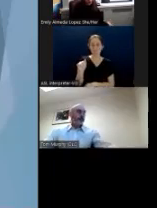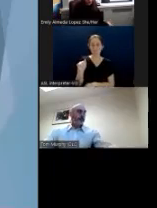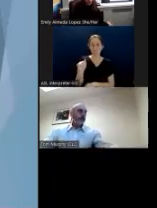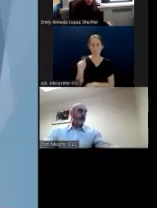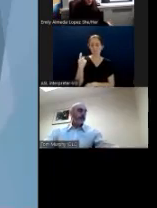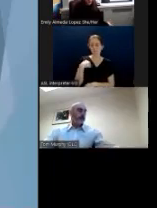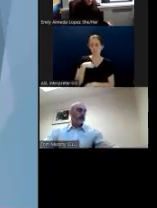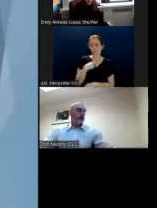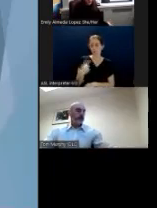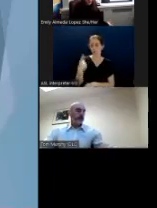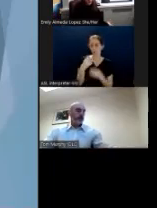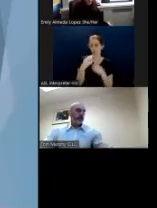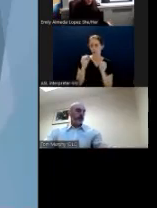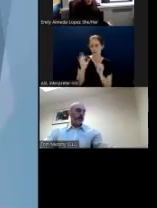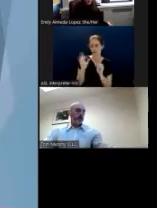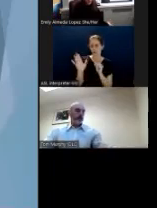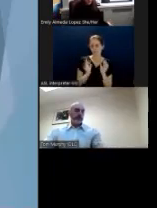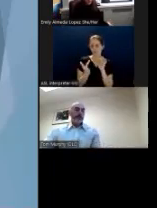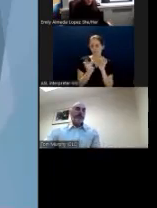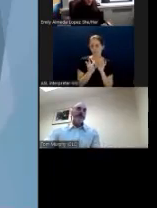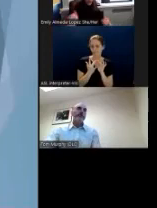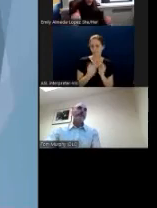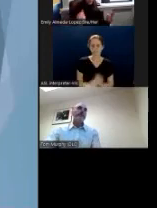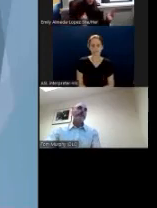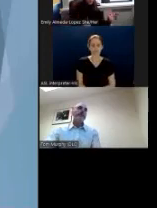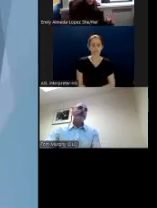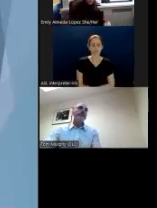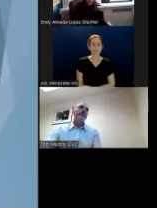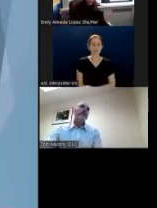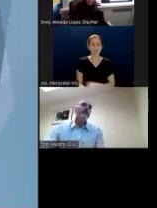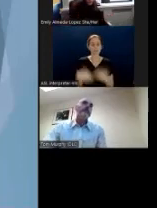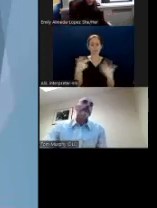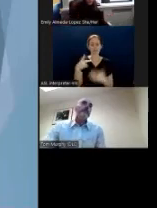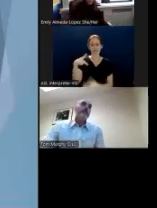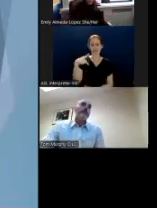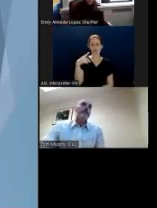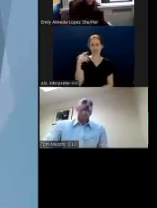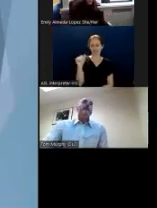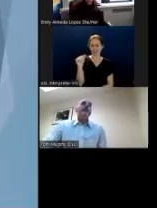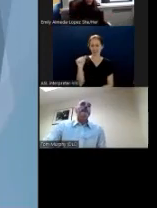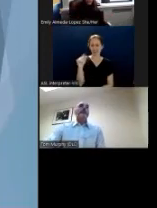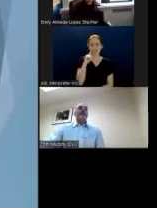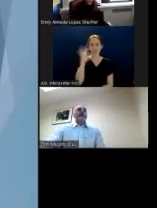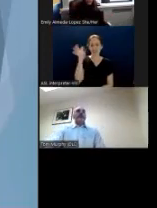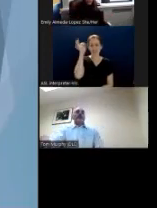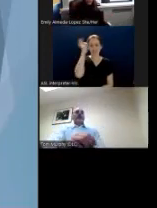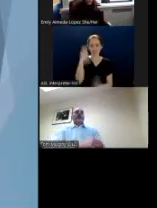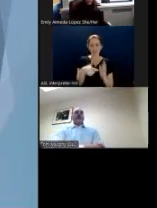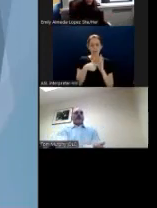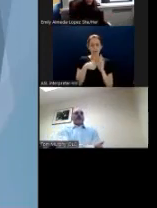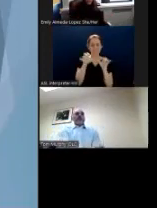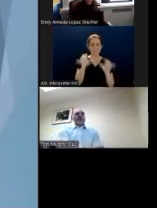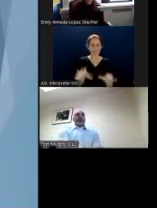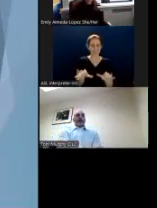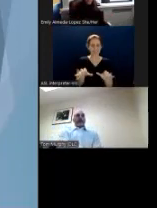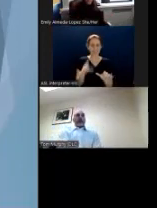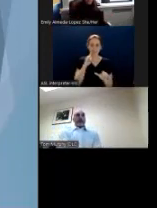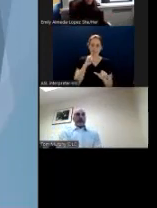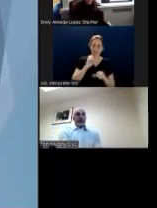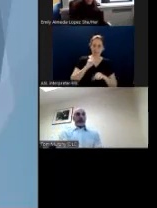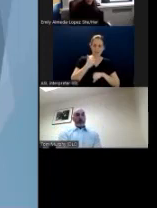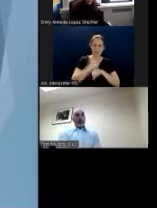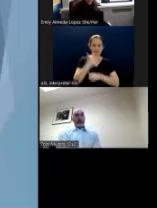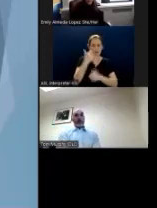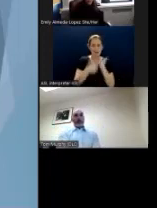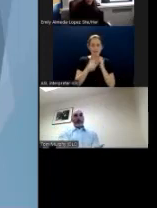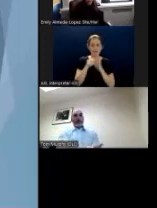one of the organizations that you would go to. And so what is a P&A? It is a federally mandated system that exists in every